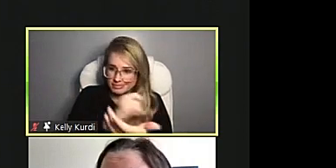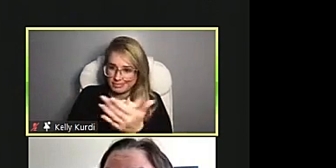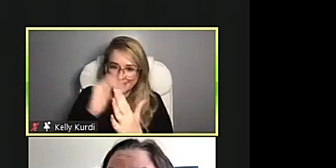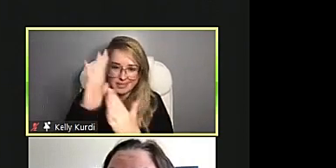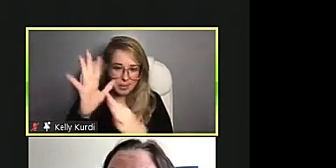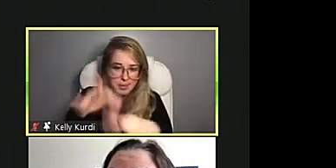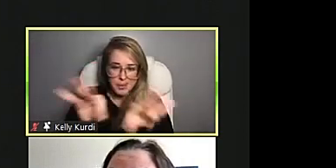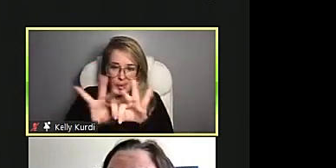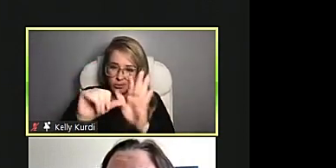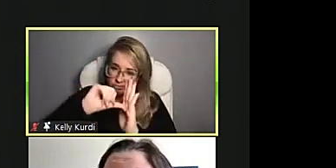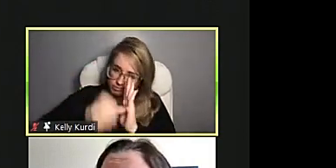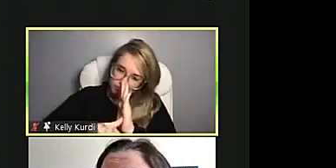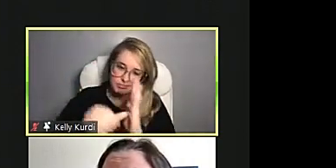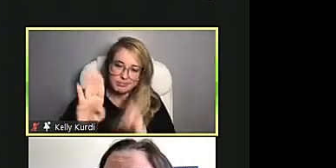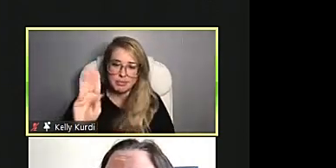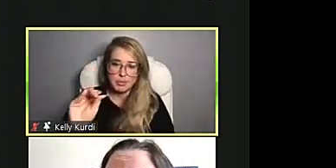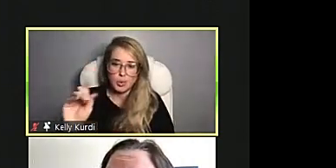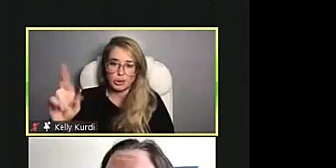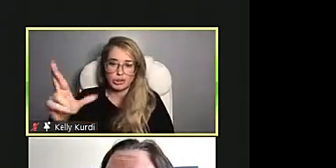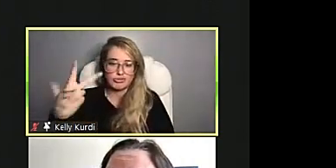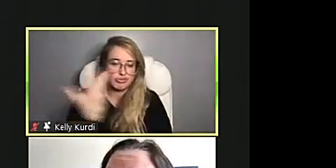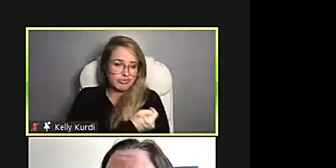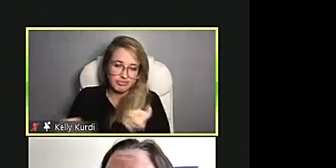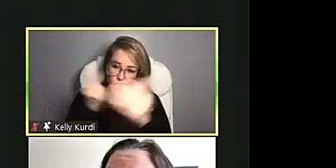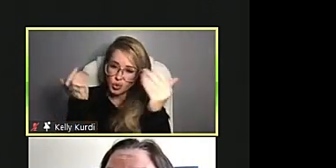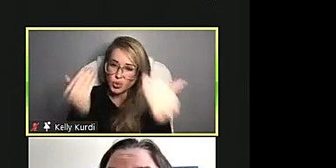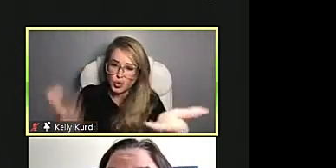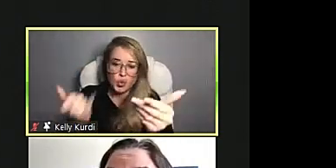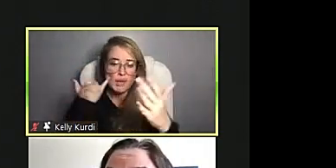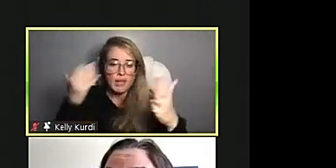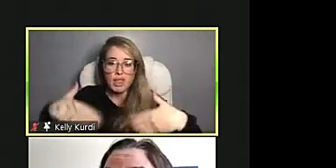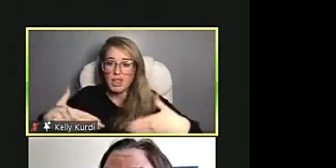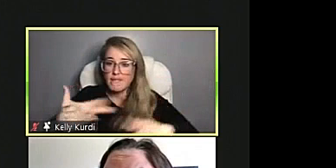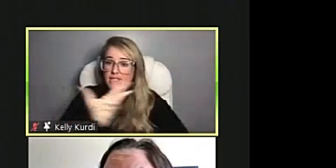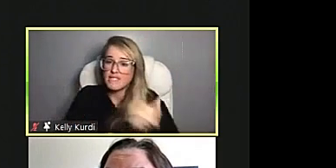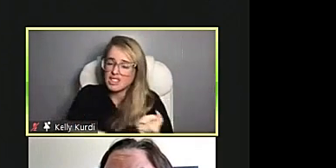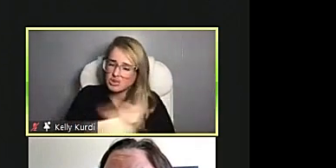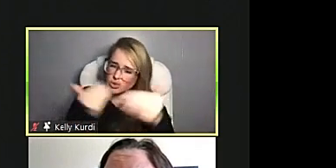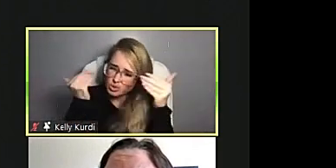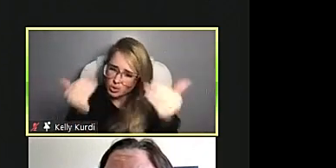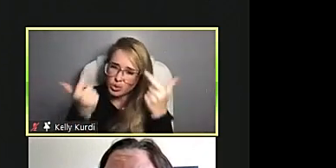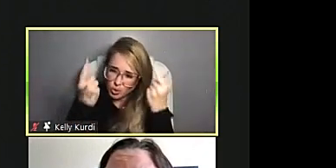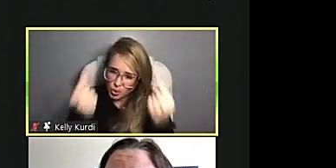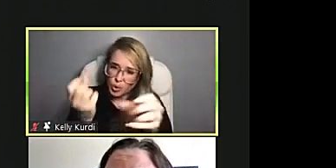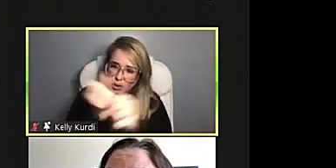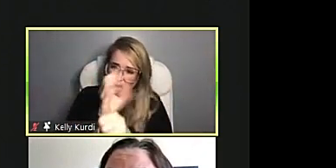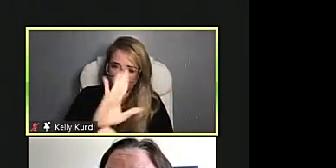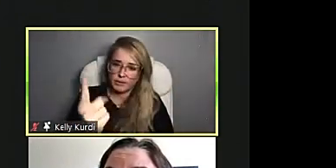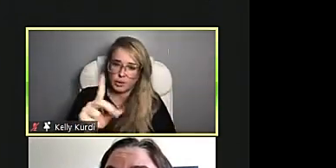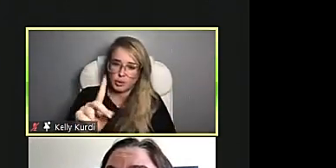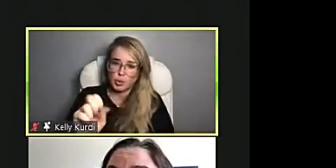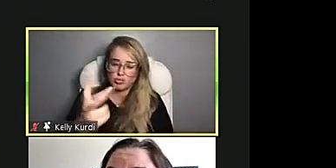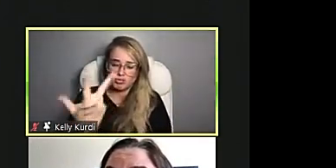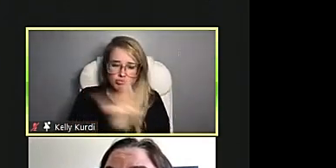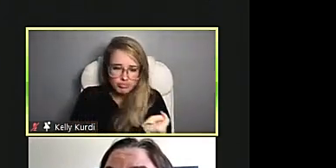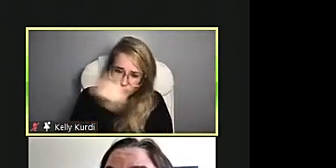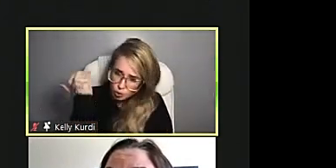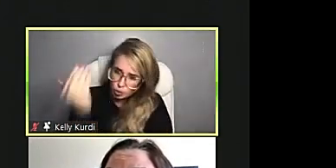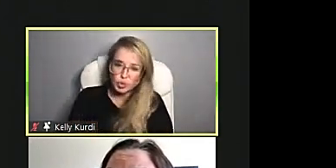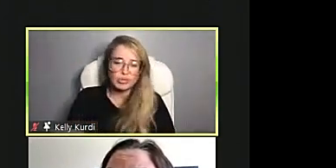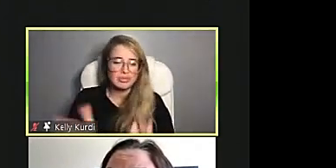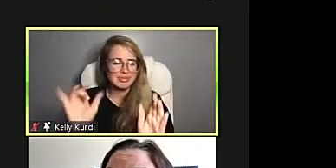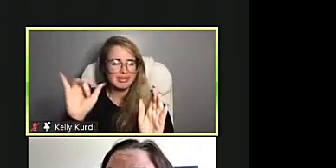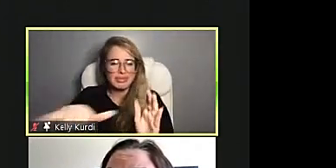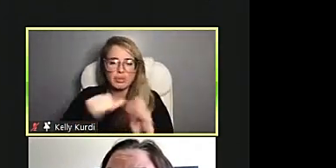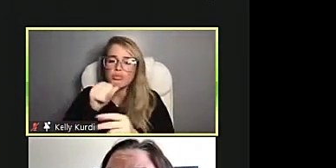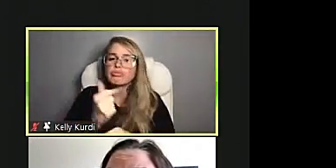right? Get your booster. If you haven't been vaccinated yet, get your first dose. And,